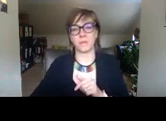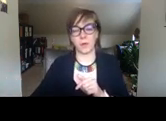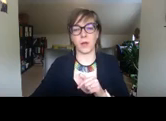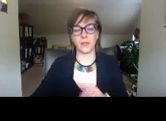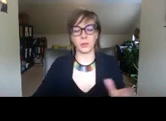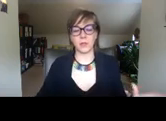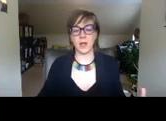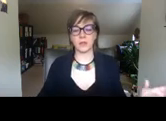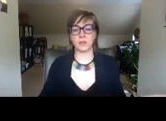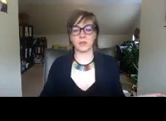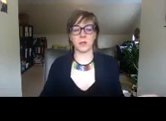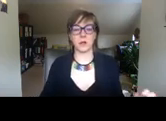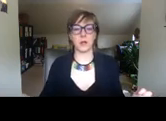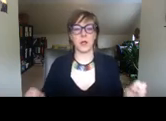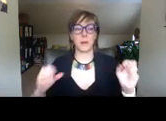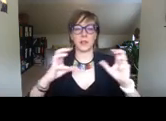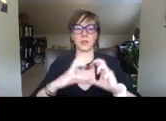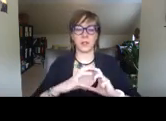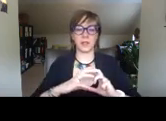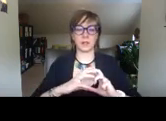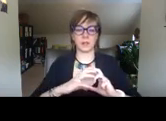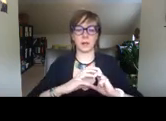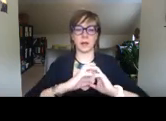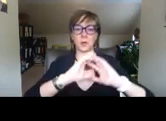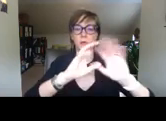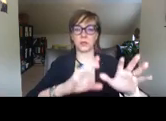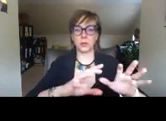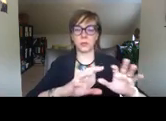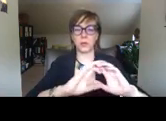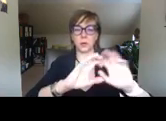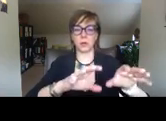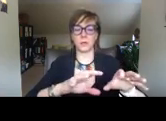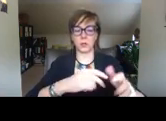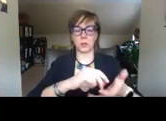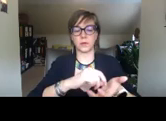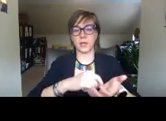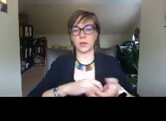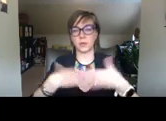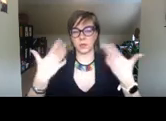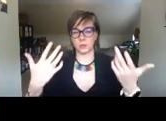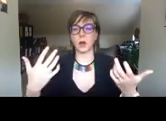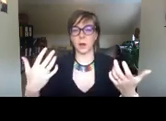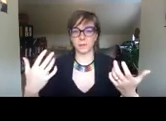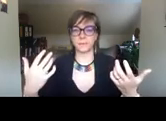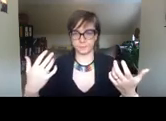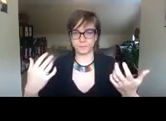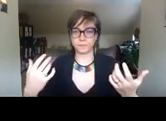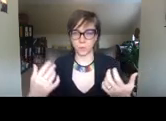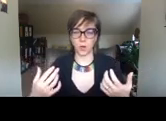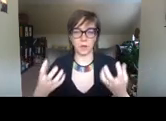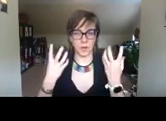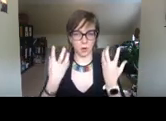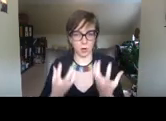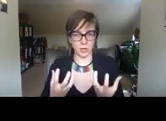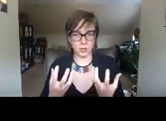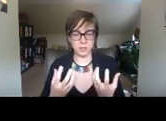inclusion. Okay, so it's not just patients as an animal in the zoo that we're going to observe and take notes and talk about,